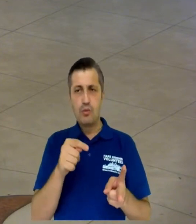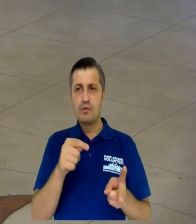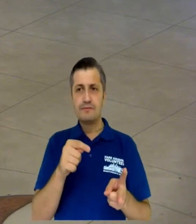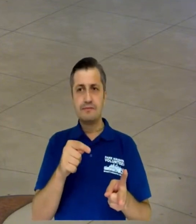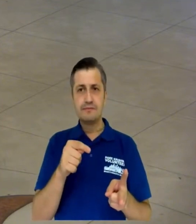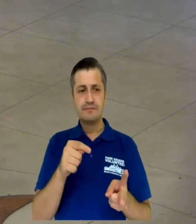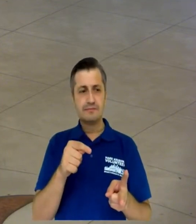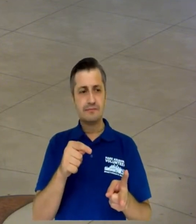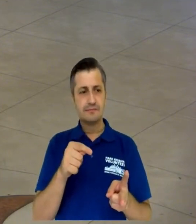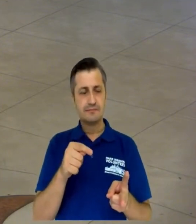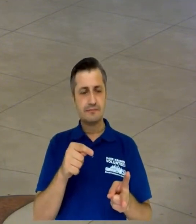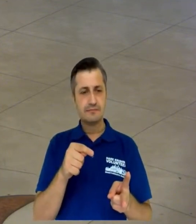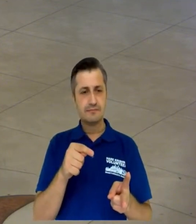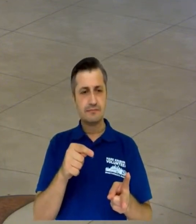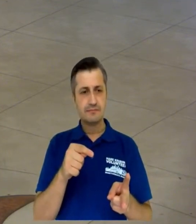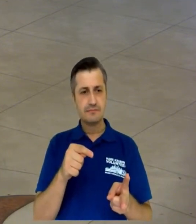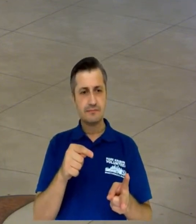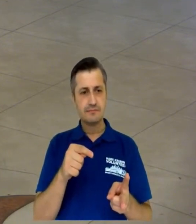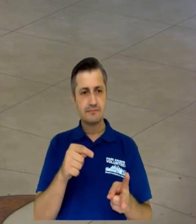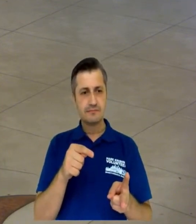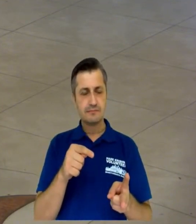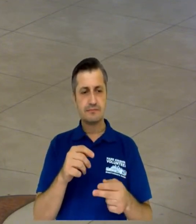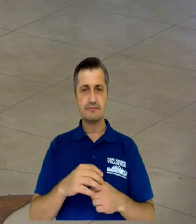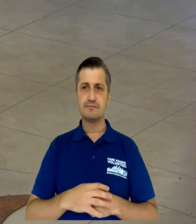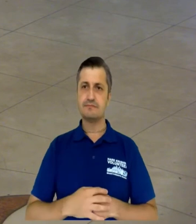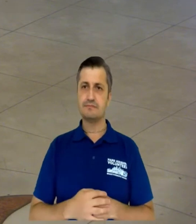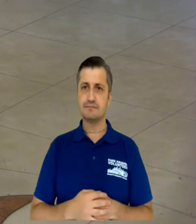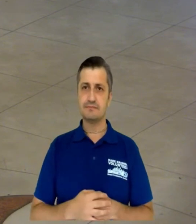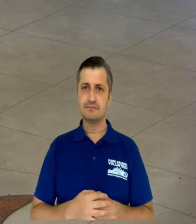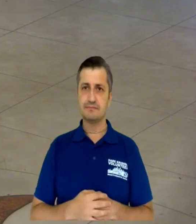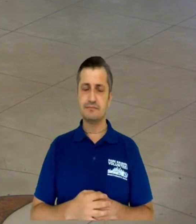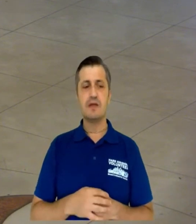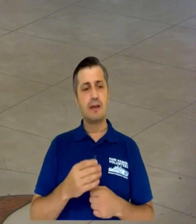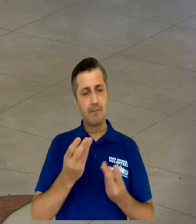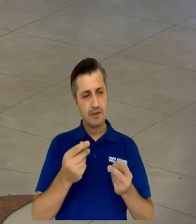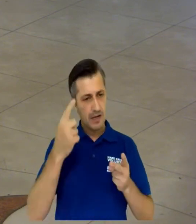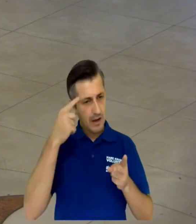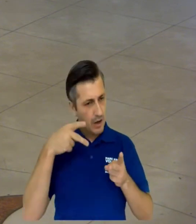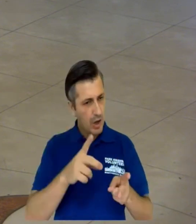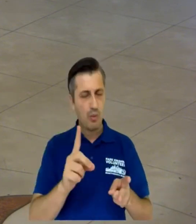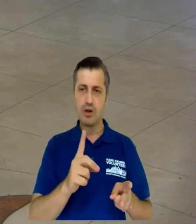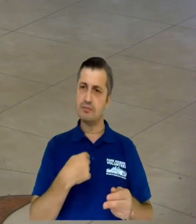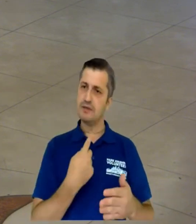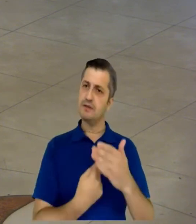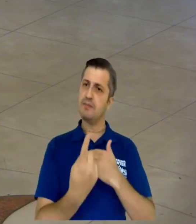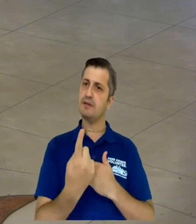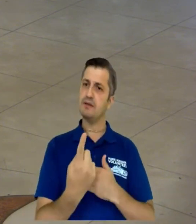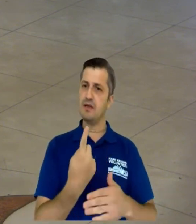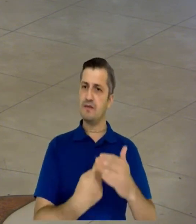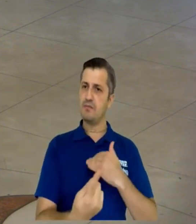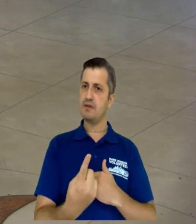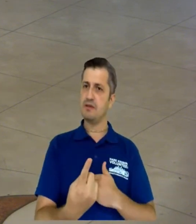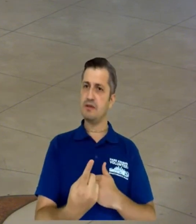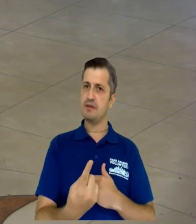to propagate as much sense of independence as possible. And we don't like